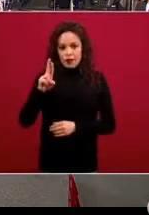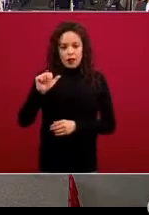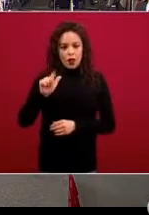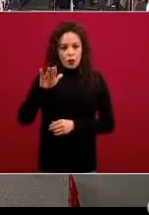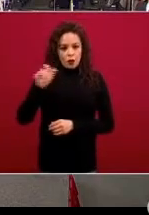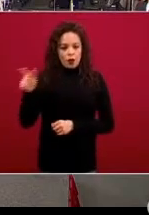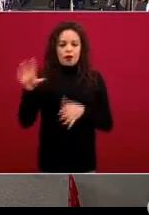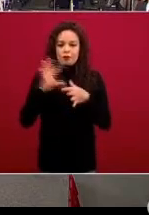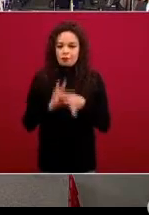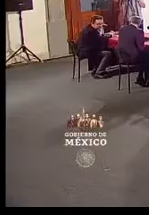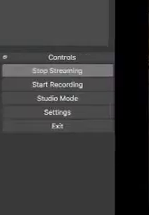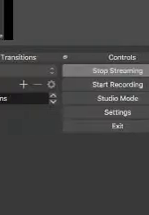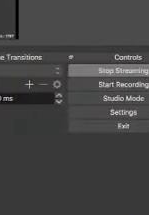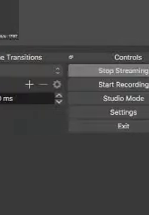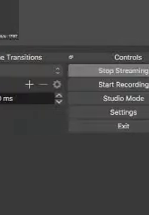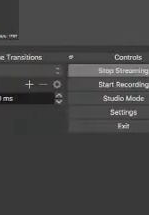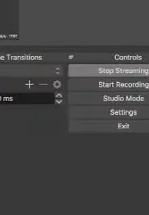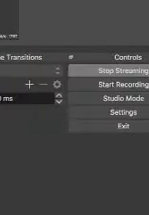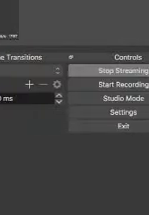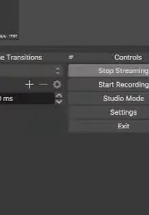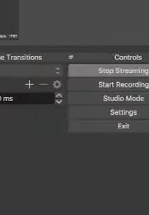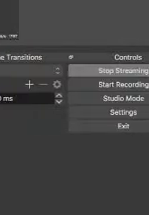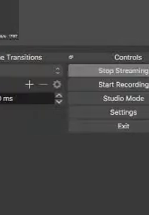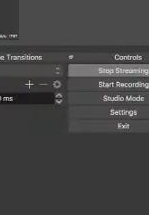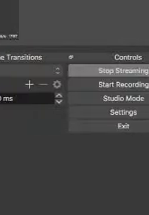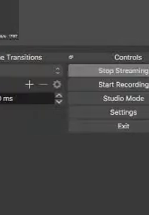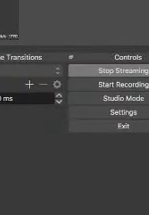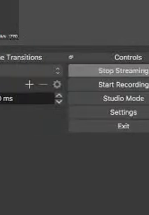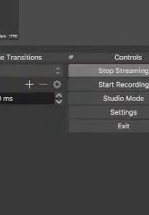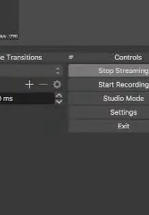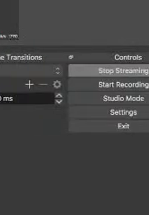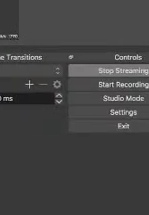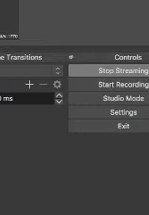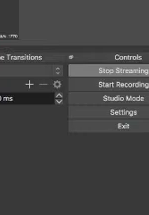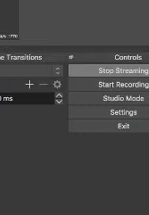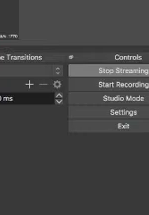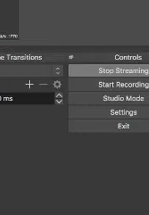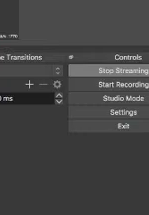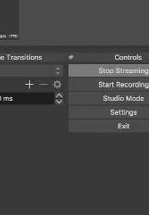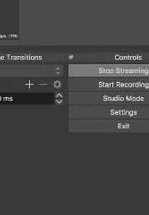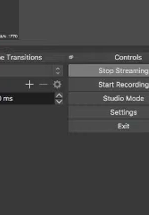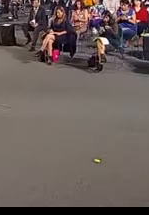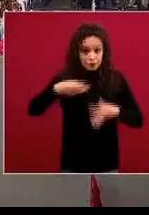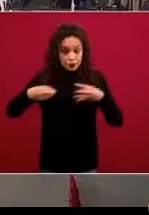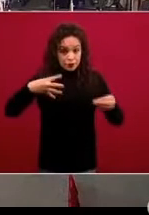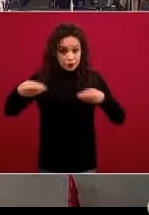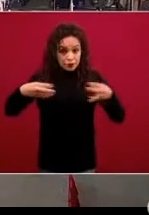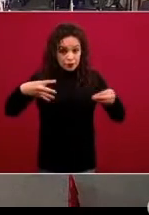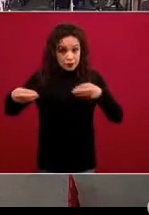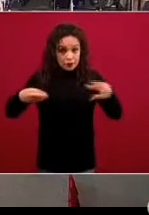Claro. De hecho, comentar que precisamente la transmisión, pues